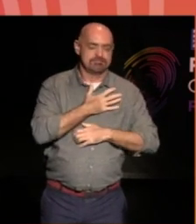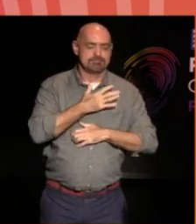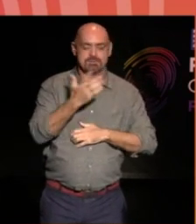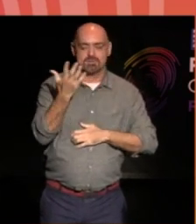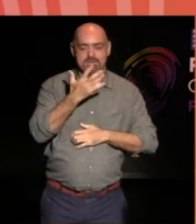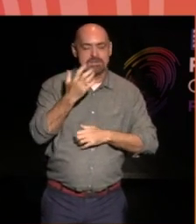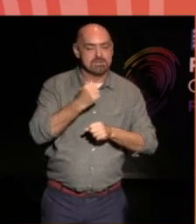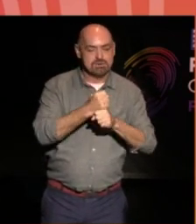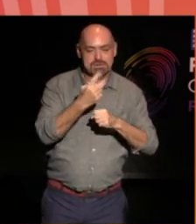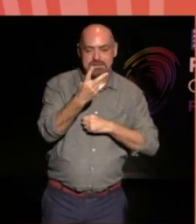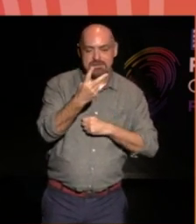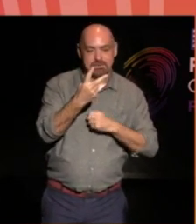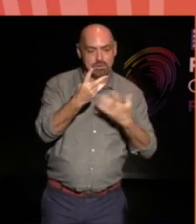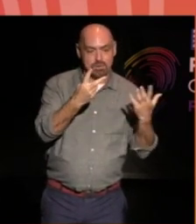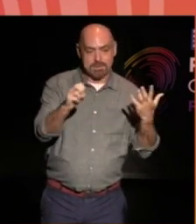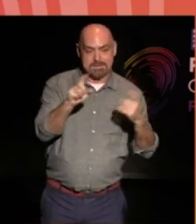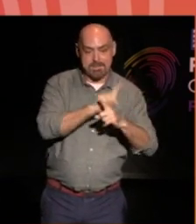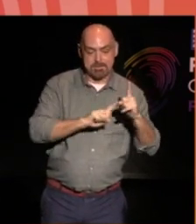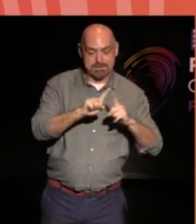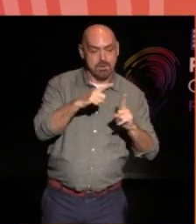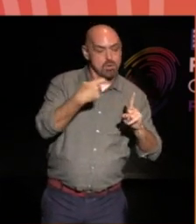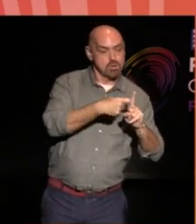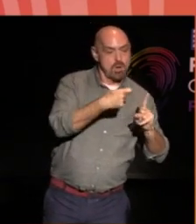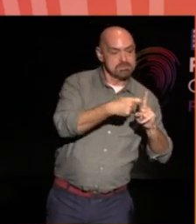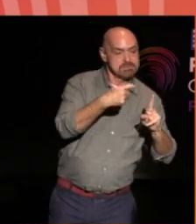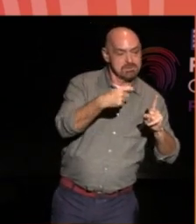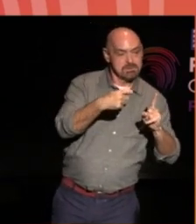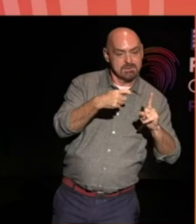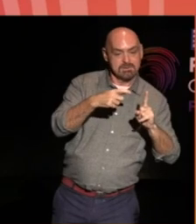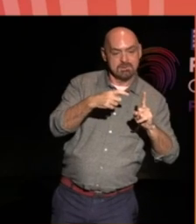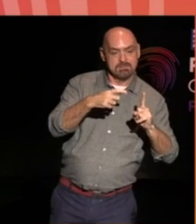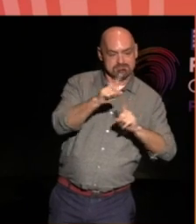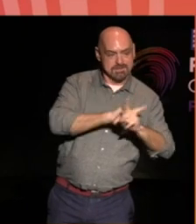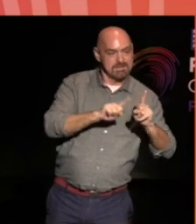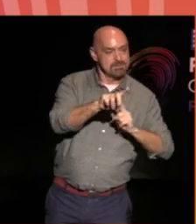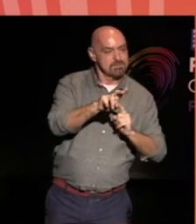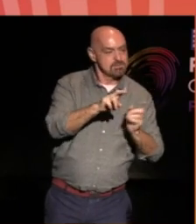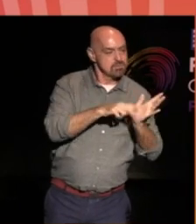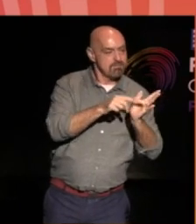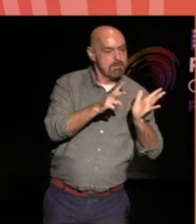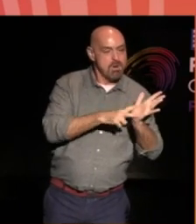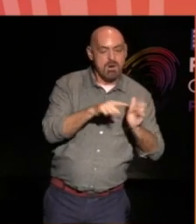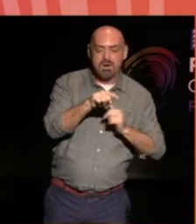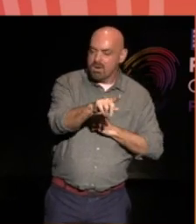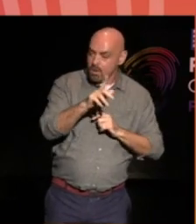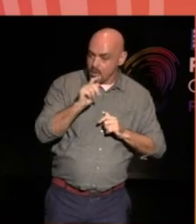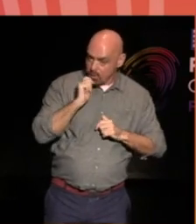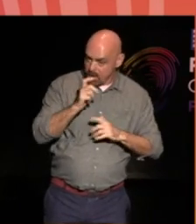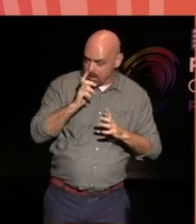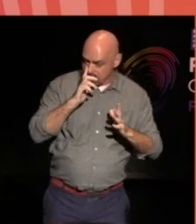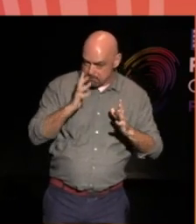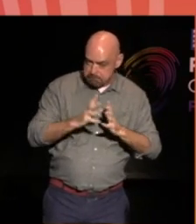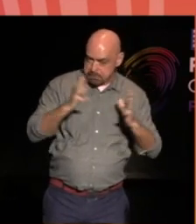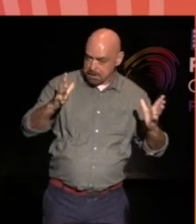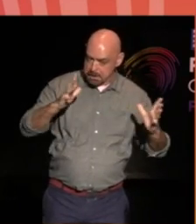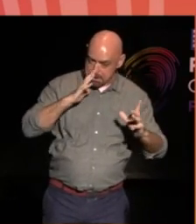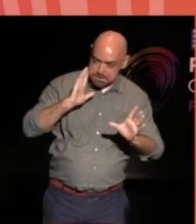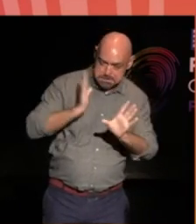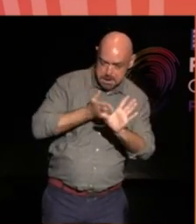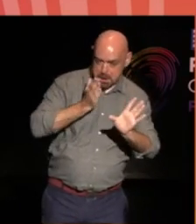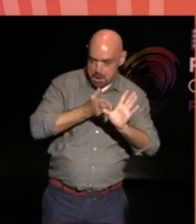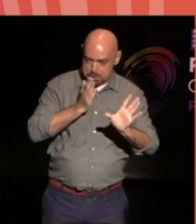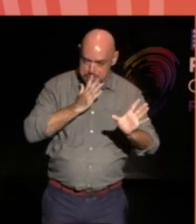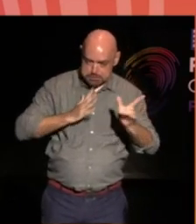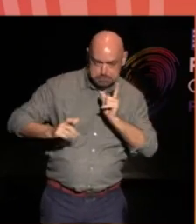G20 in October and the COP26 in November is going to produce a sort of dramatic psychological change in all